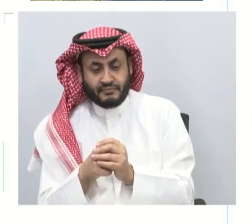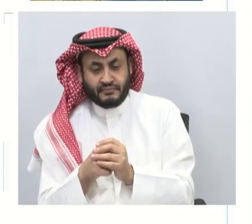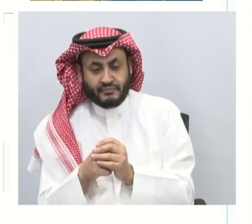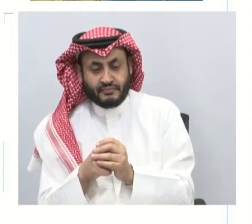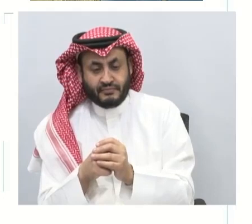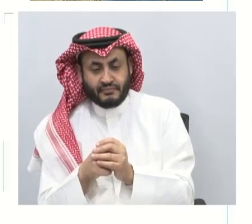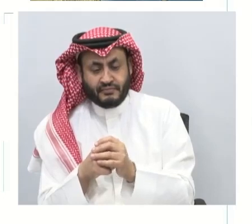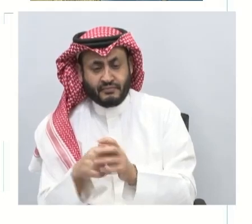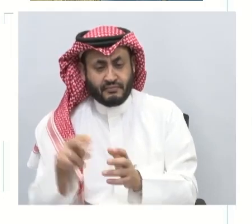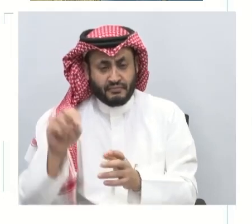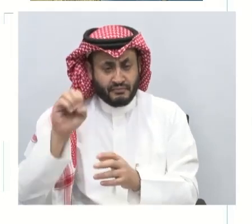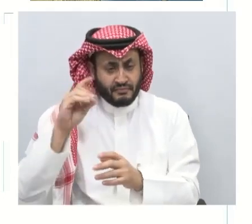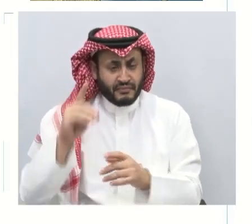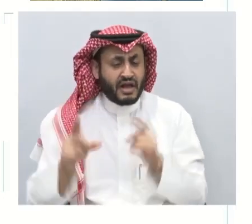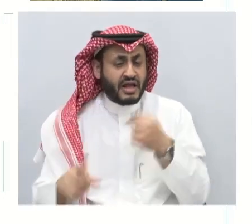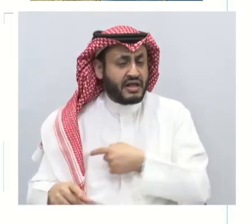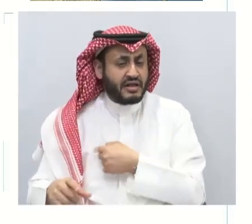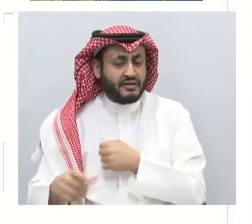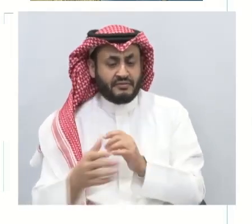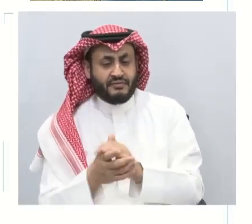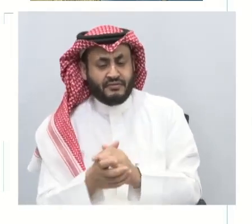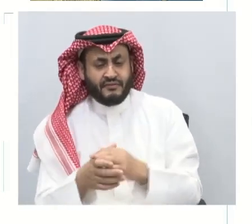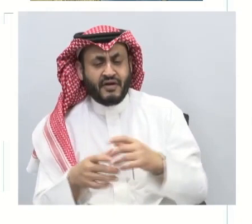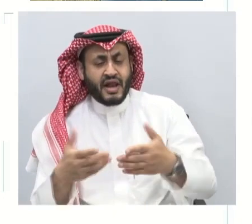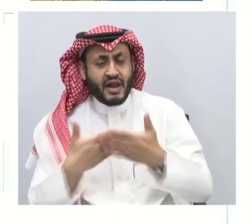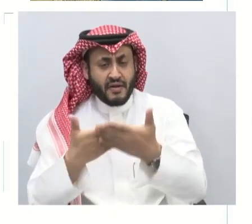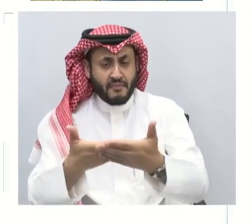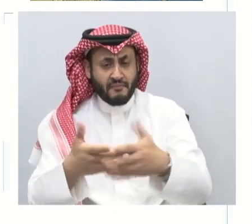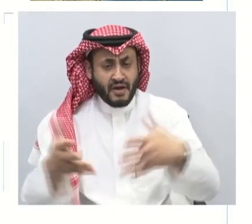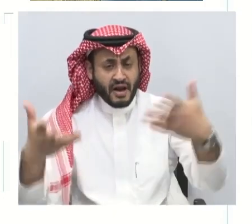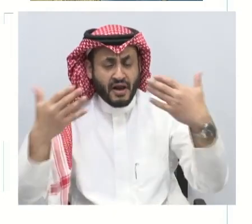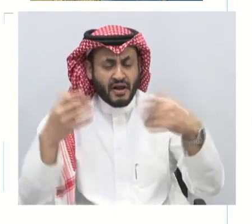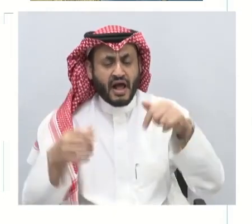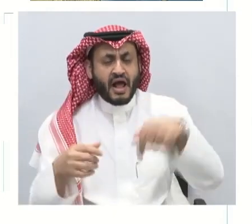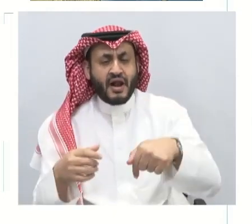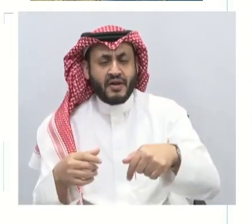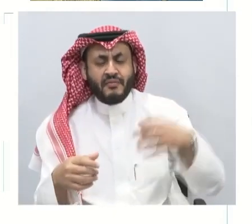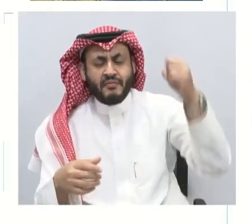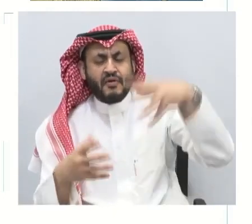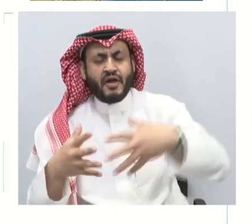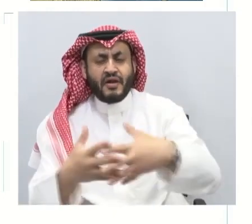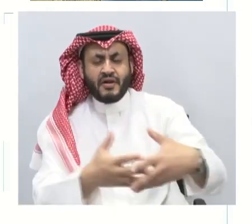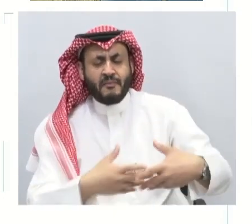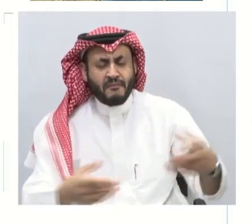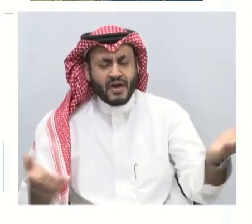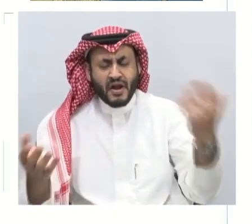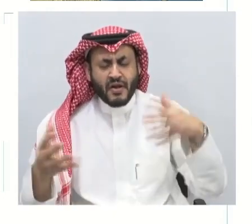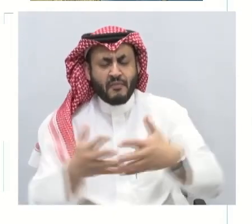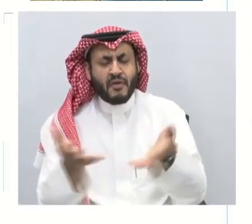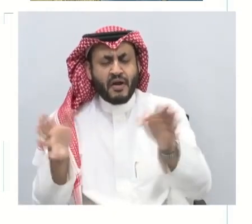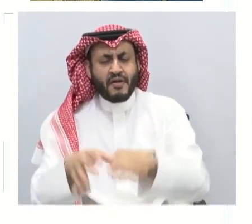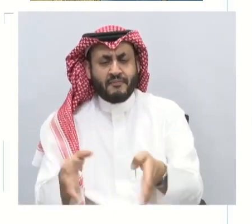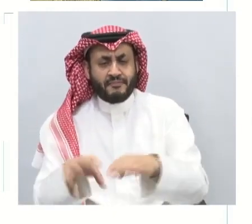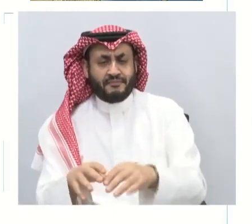This is Ned Weatherby, your weather forecaster. This afternoon, heavy rain fell on our town. The big storm caused a lot of